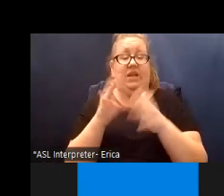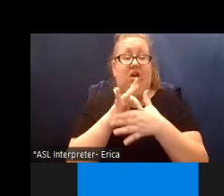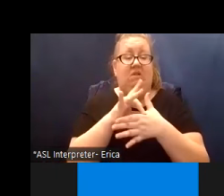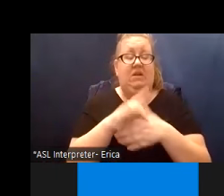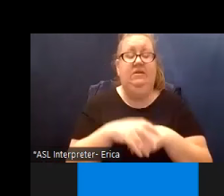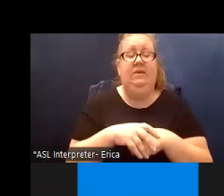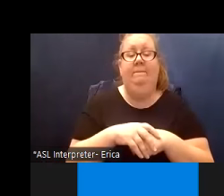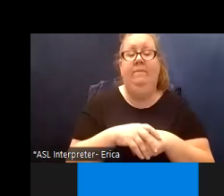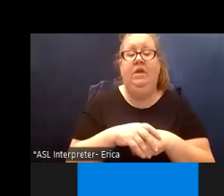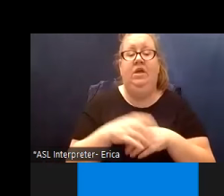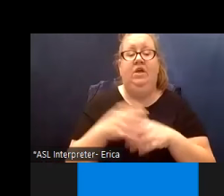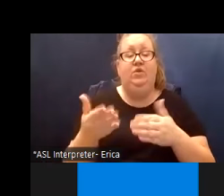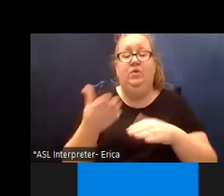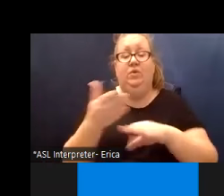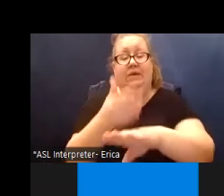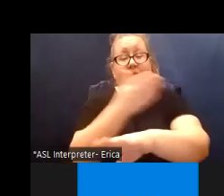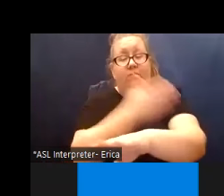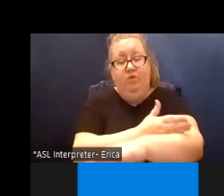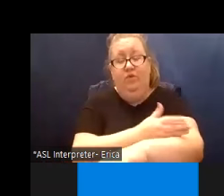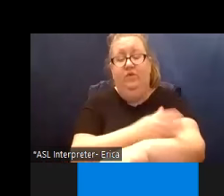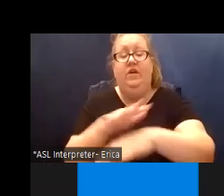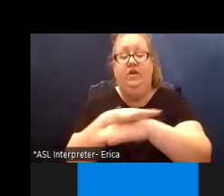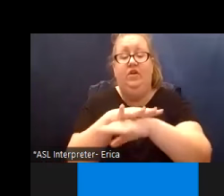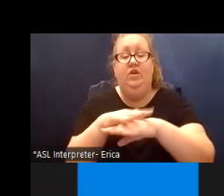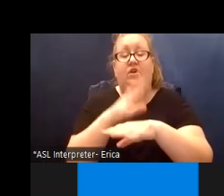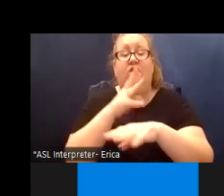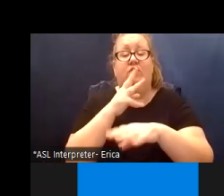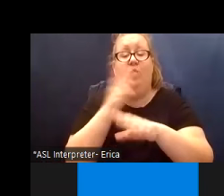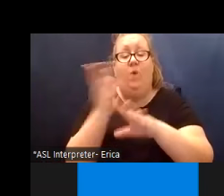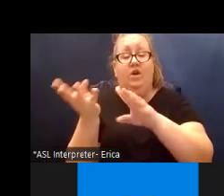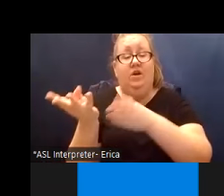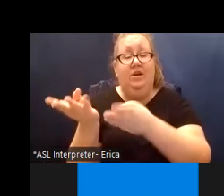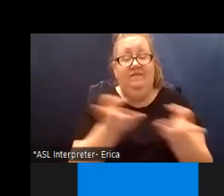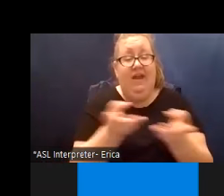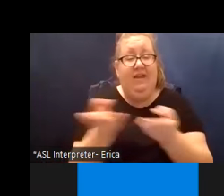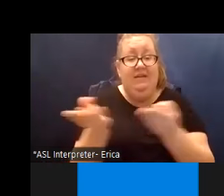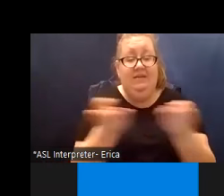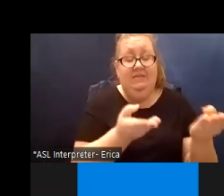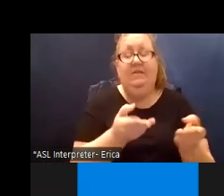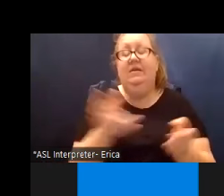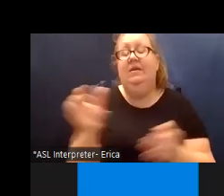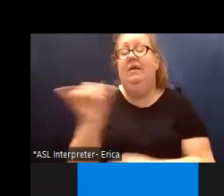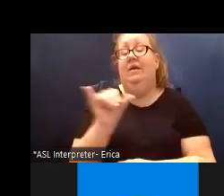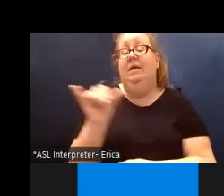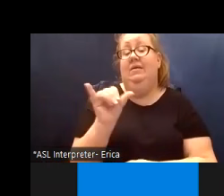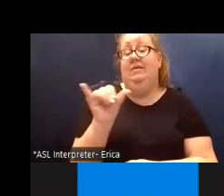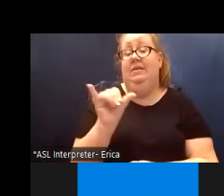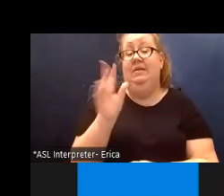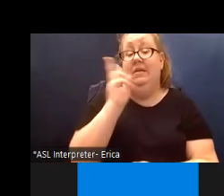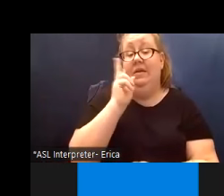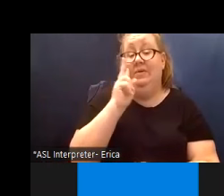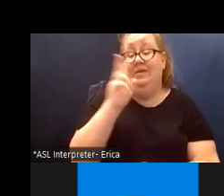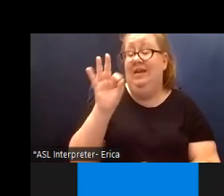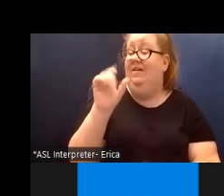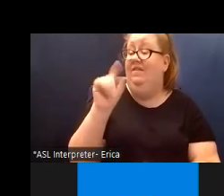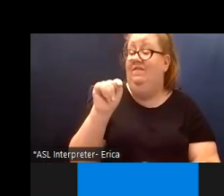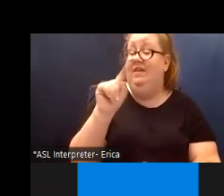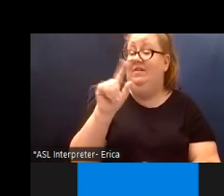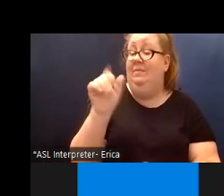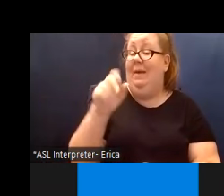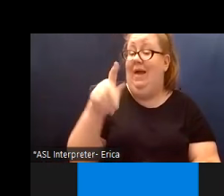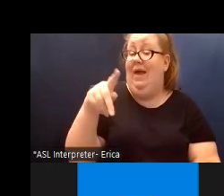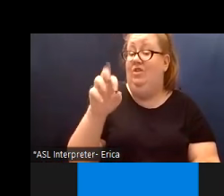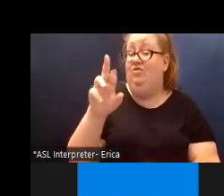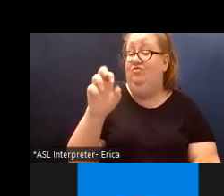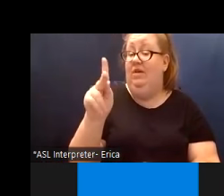improve stormwater surface conveyance, but also, like we see in Fitzpatrick Park, which